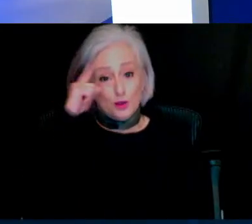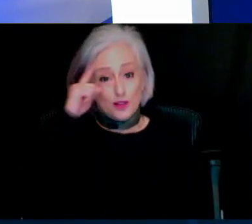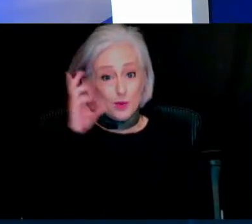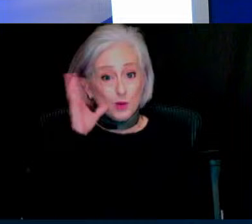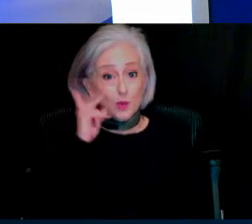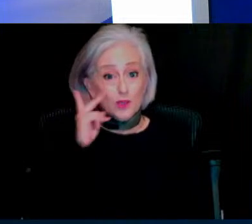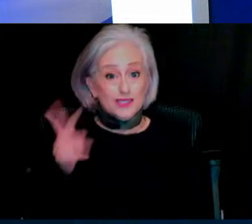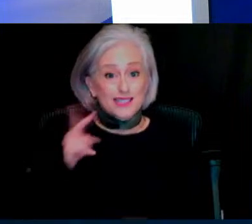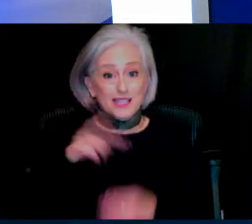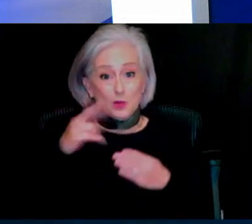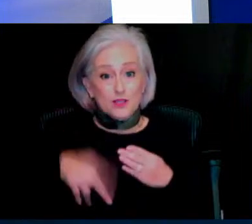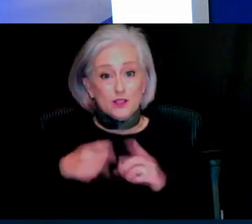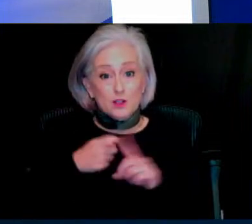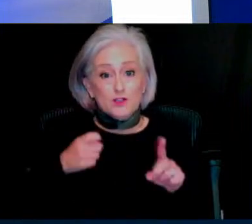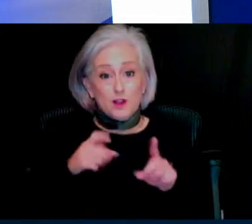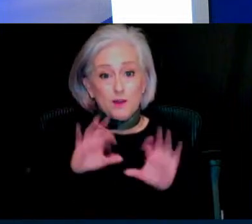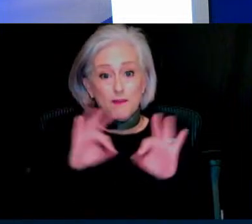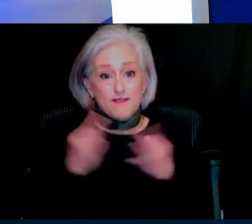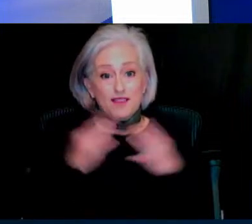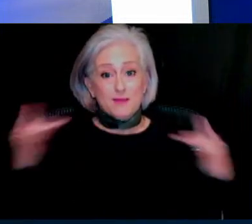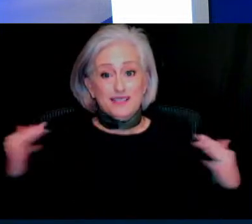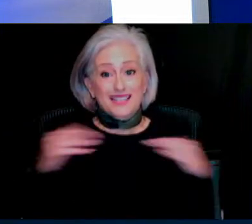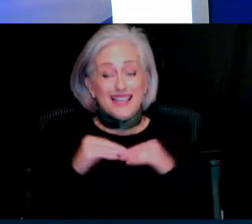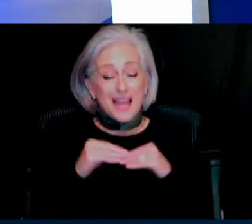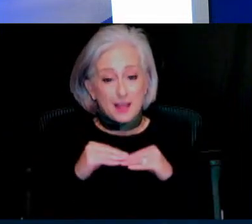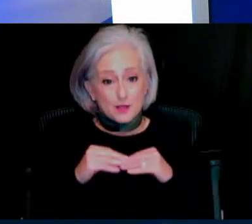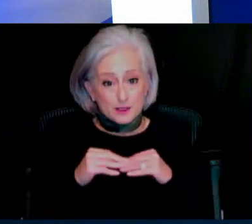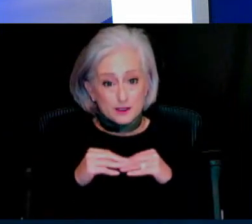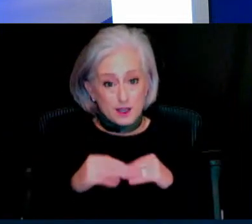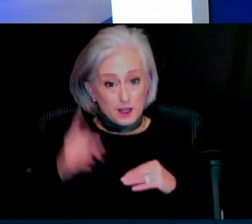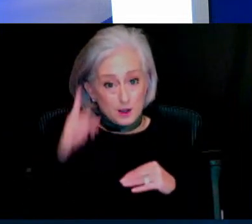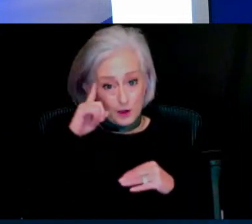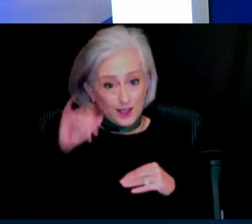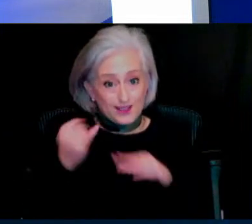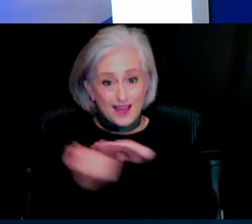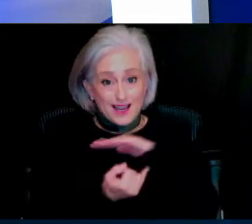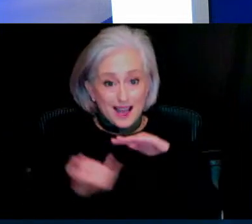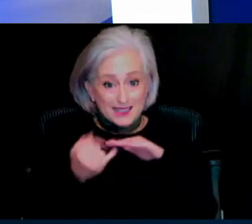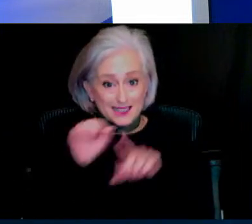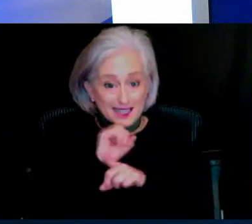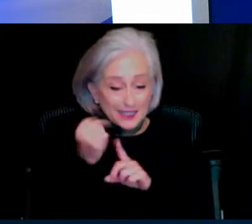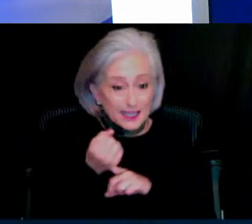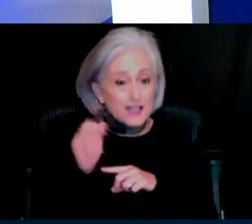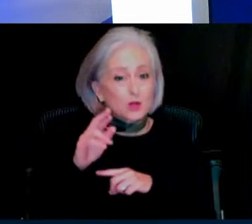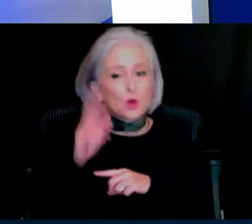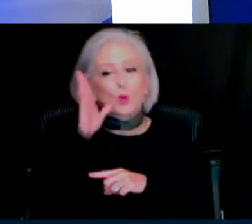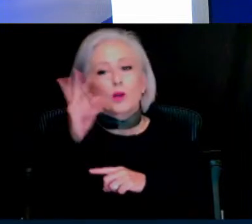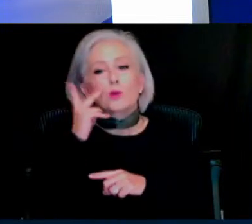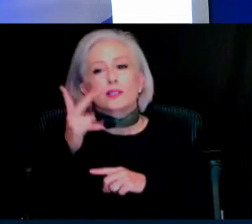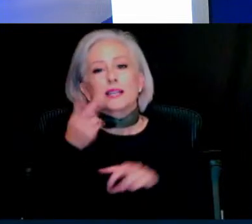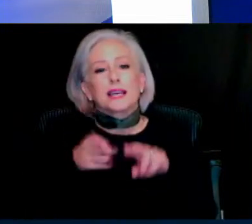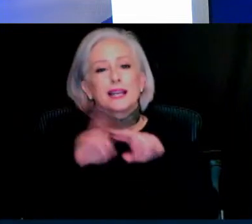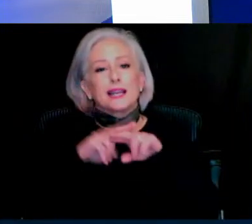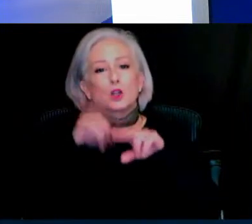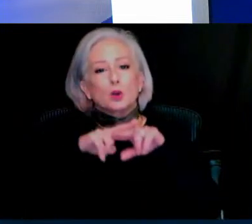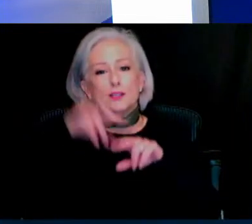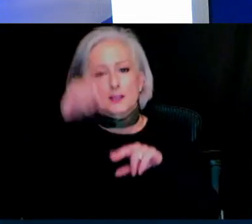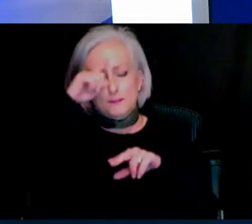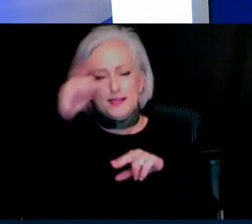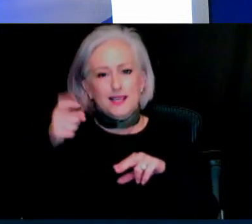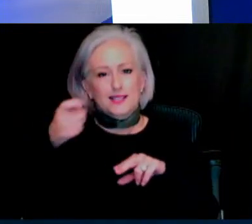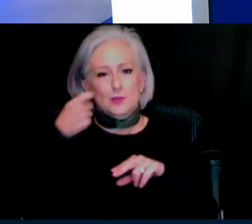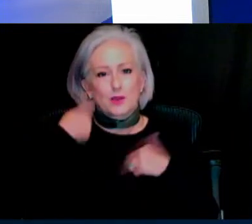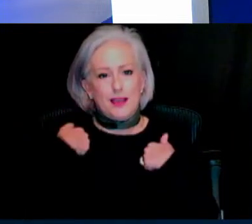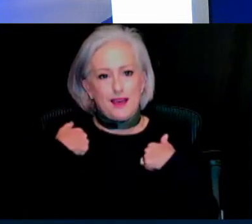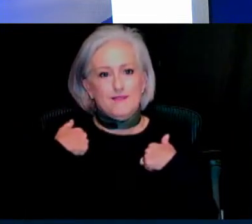results of these family gatherings? Do you think these are just isolated cases, or do you think we're actually going to start to see that uptick because you had a mixture of